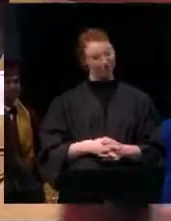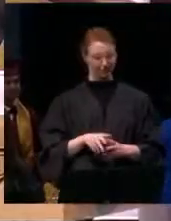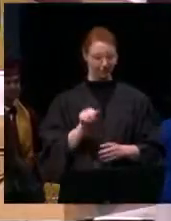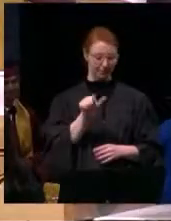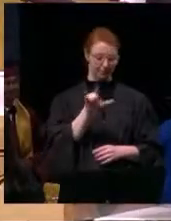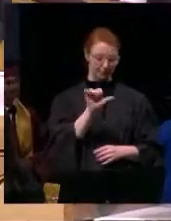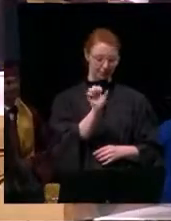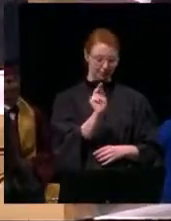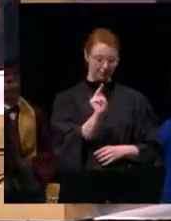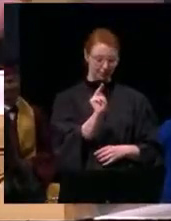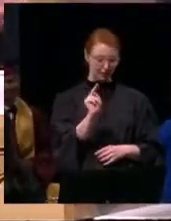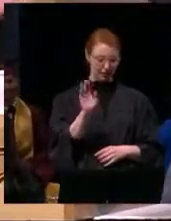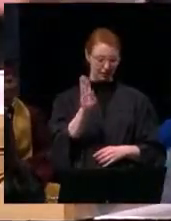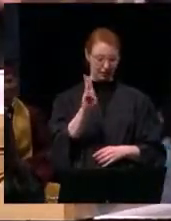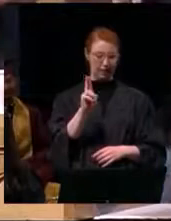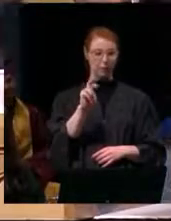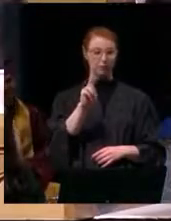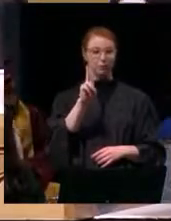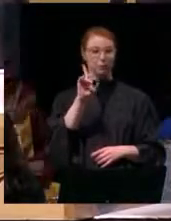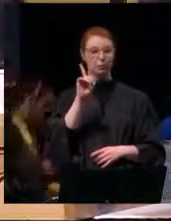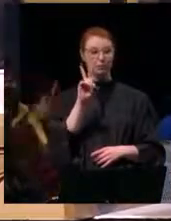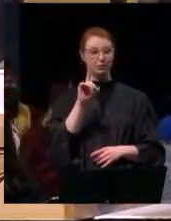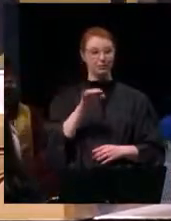Allison Barood.